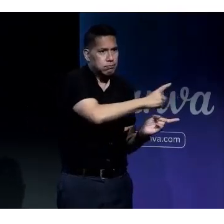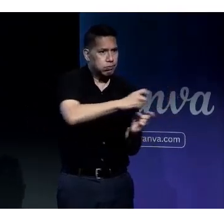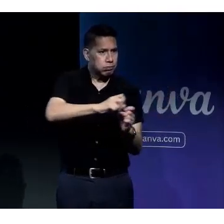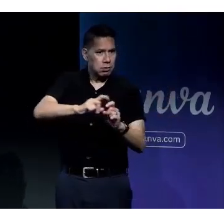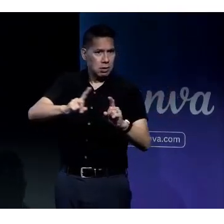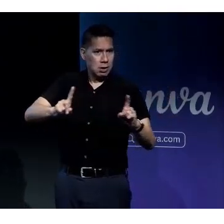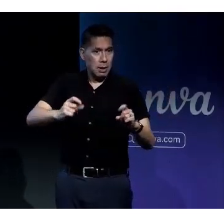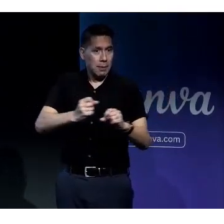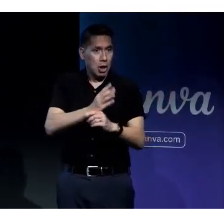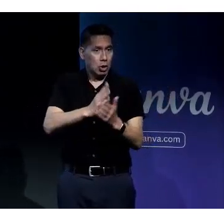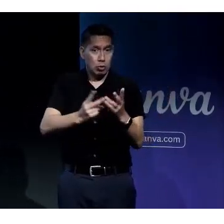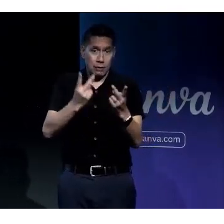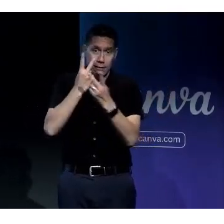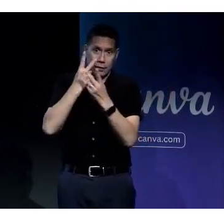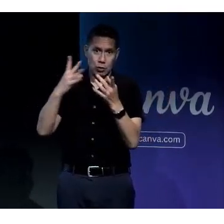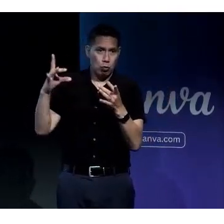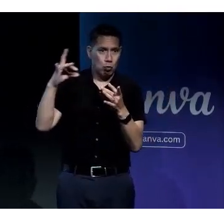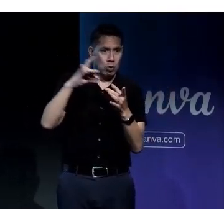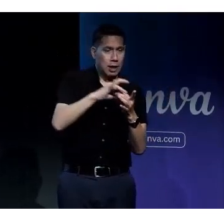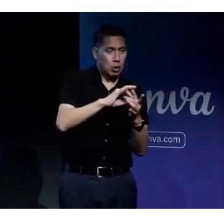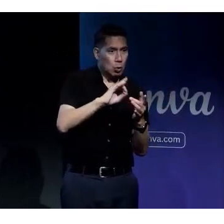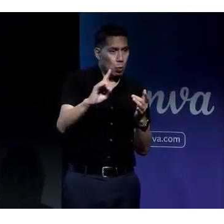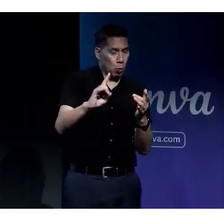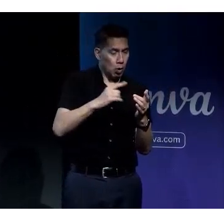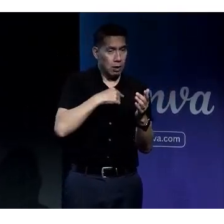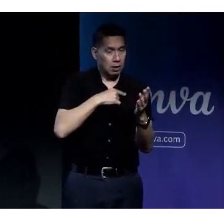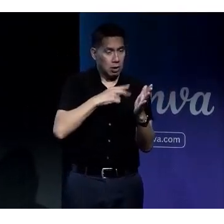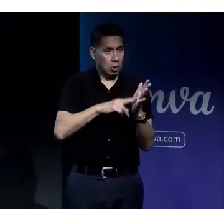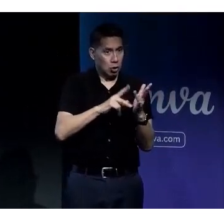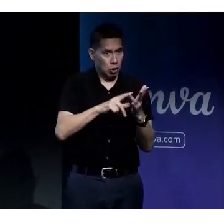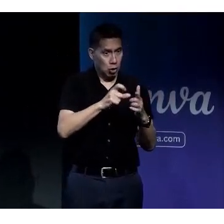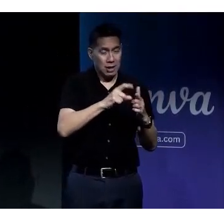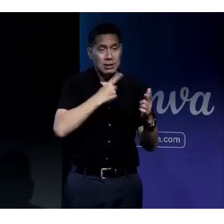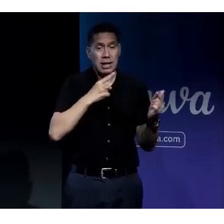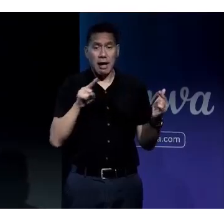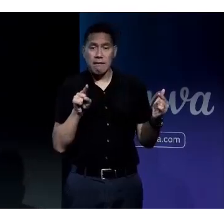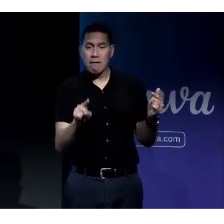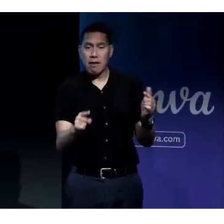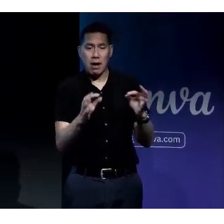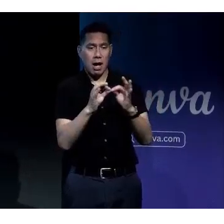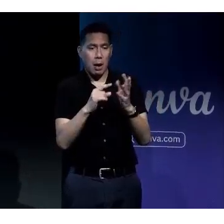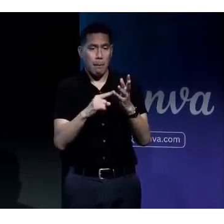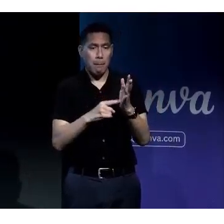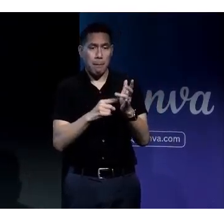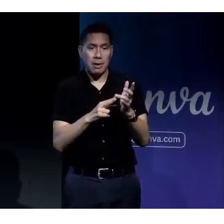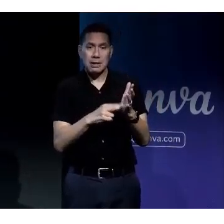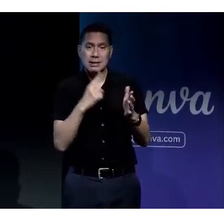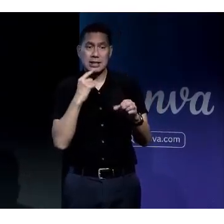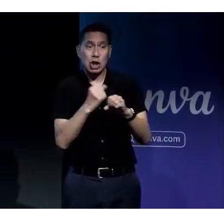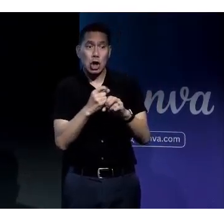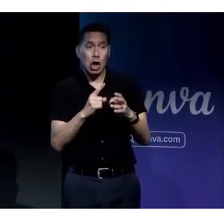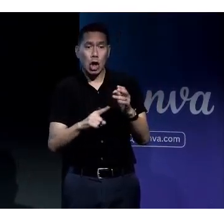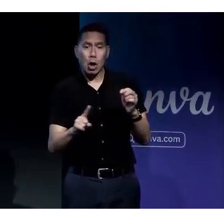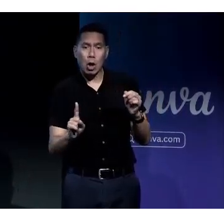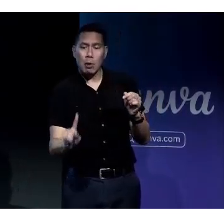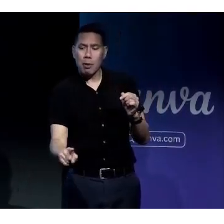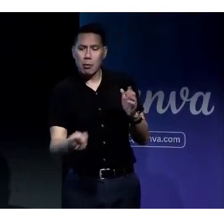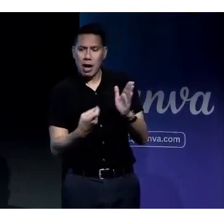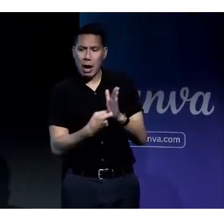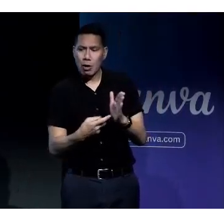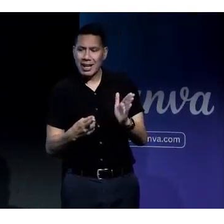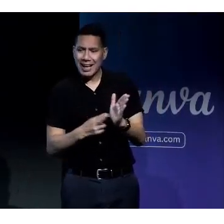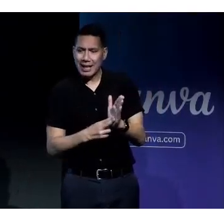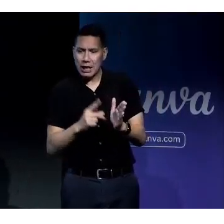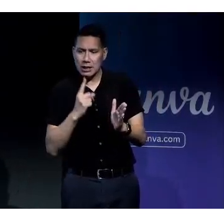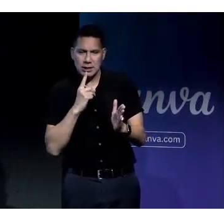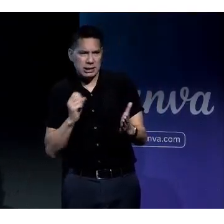visuals actually match up to your tree nodes. For example, if we had like a button that says go, but we put an ARIA label on it that says submit